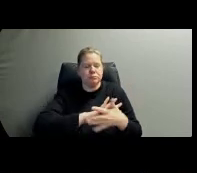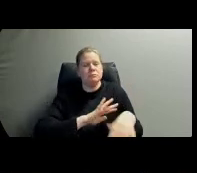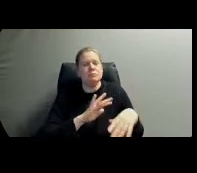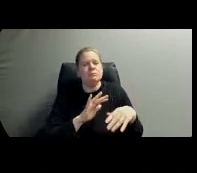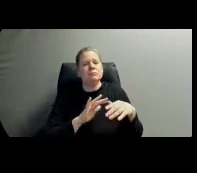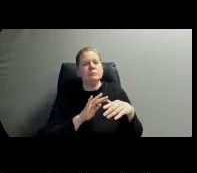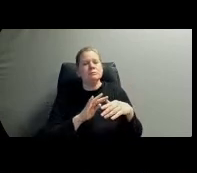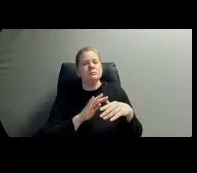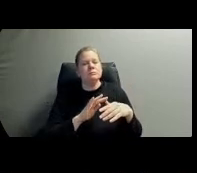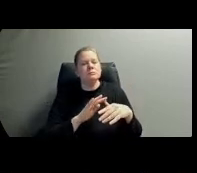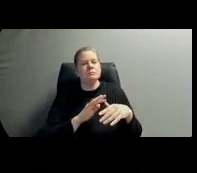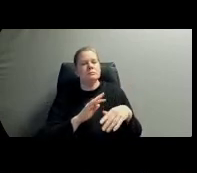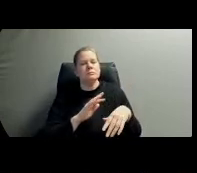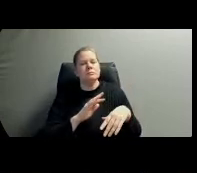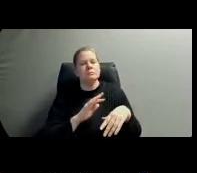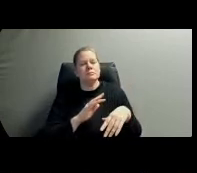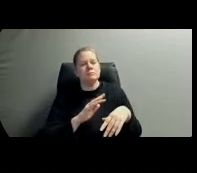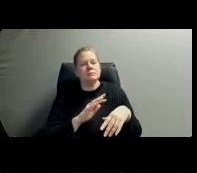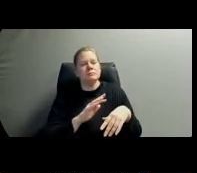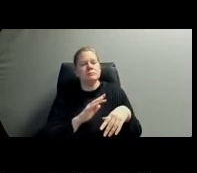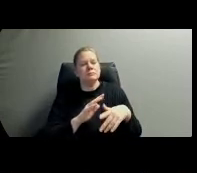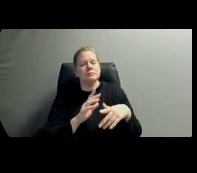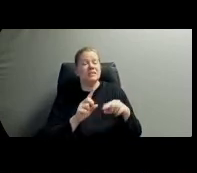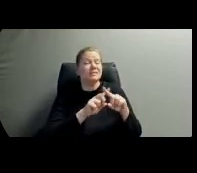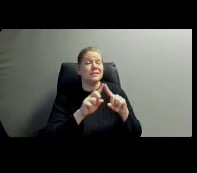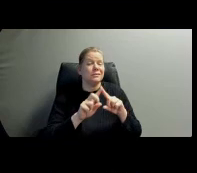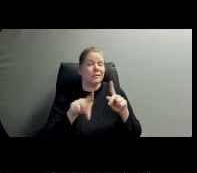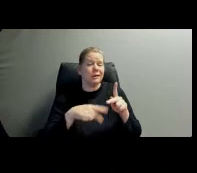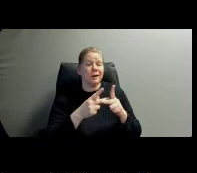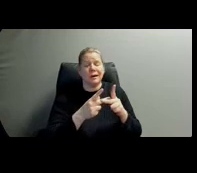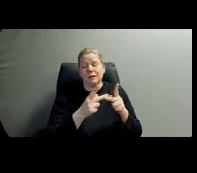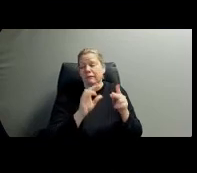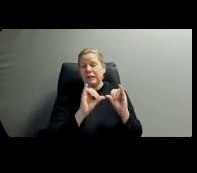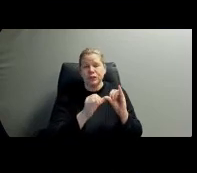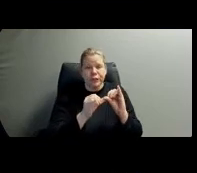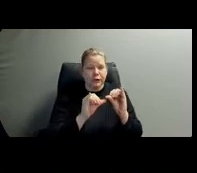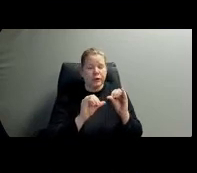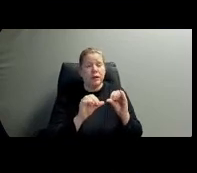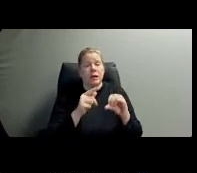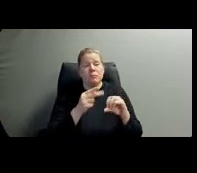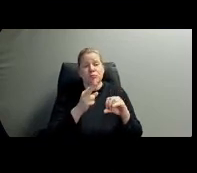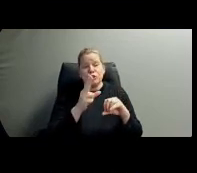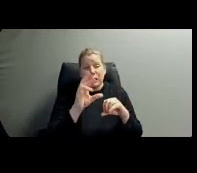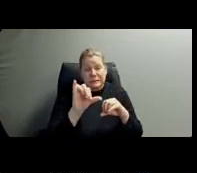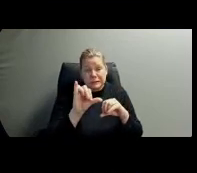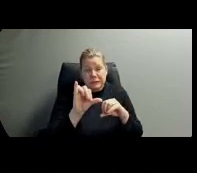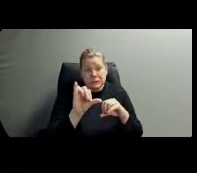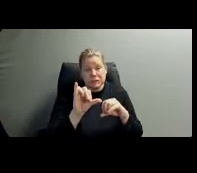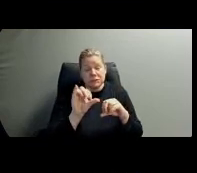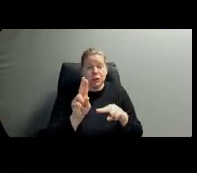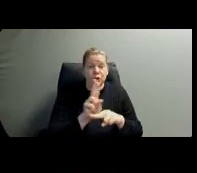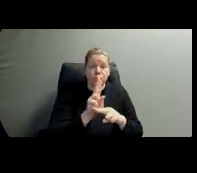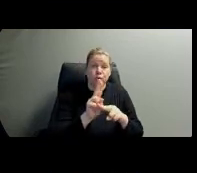after data anonymization, there has been reverse engineering. There are proxy attributes which are used